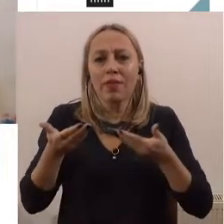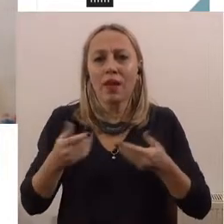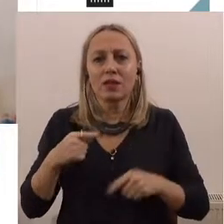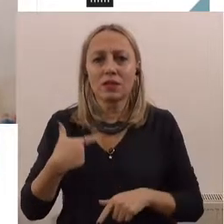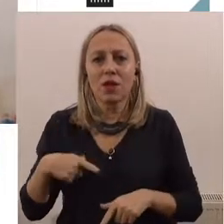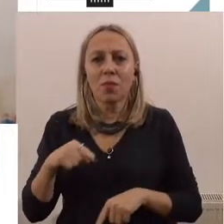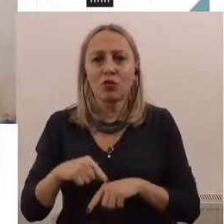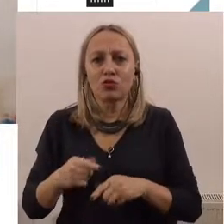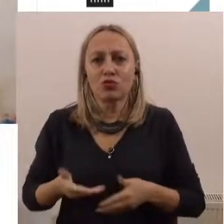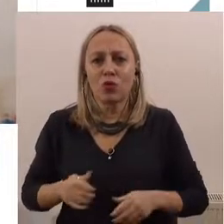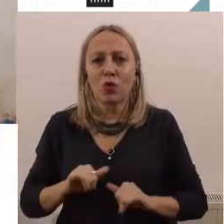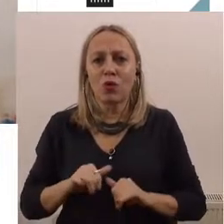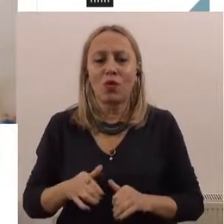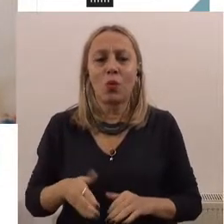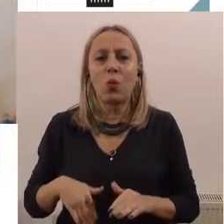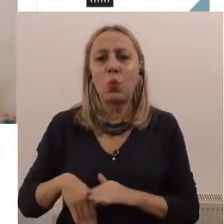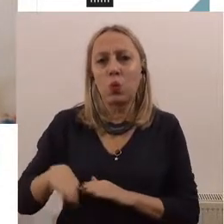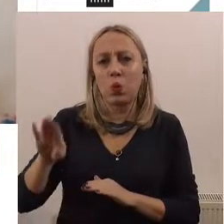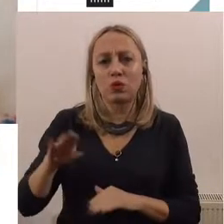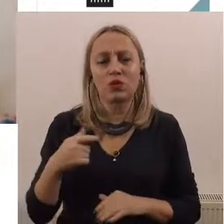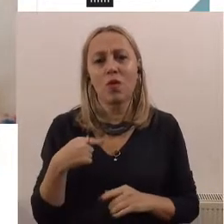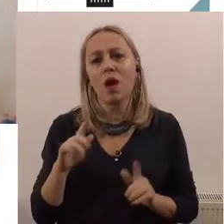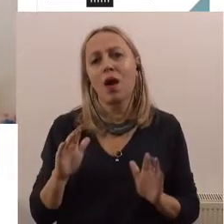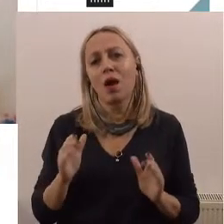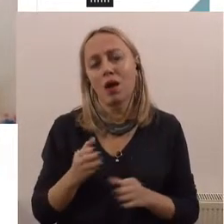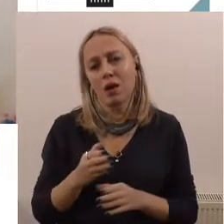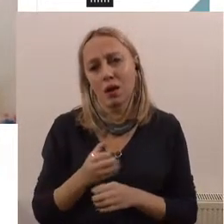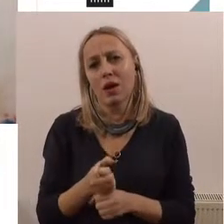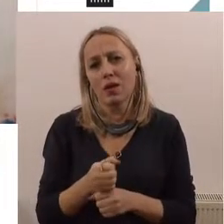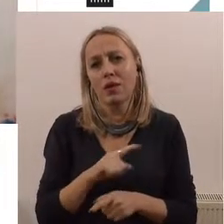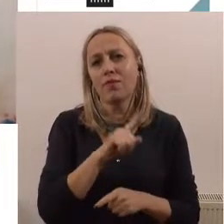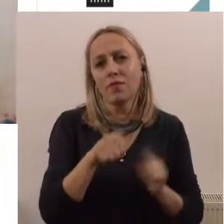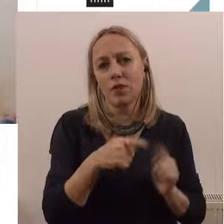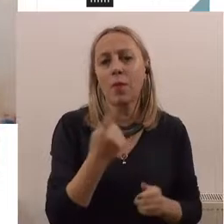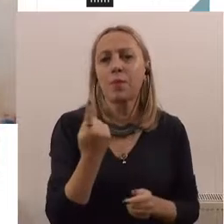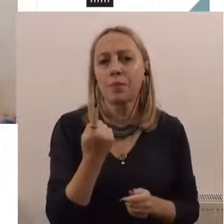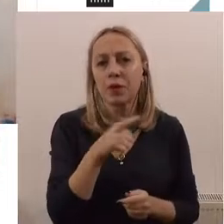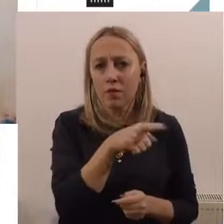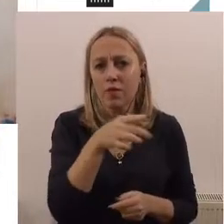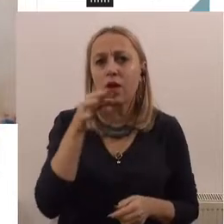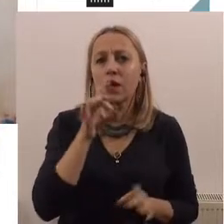have two very quick questions. First one is,